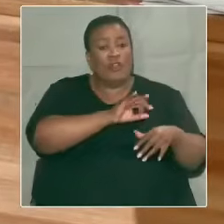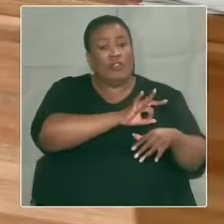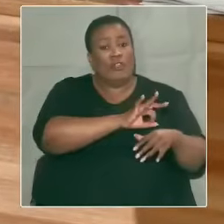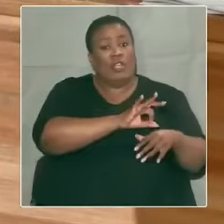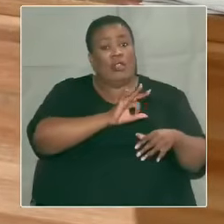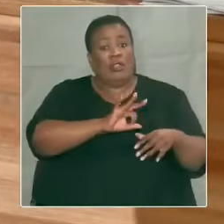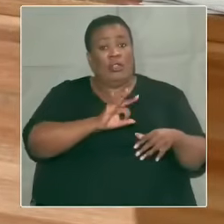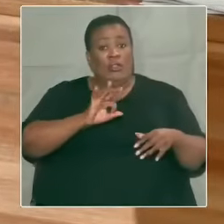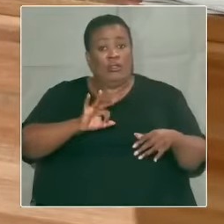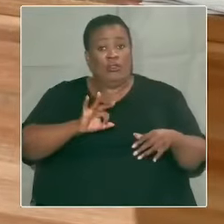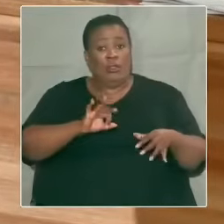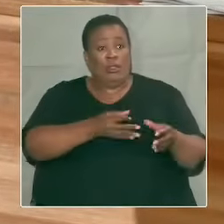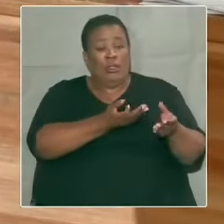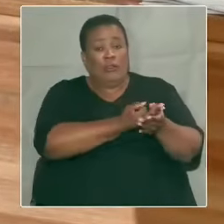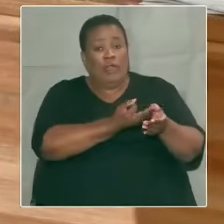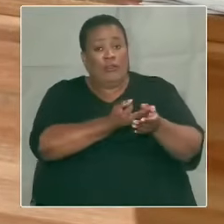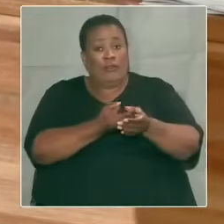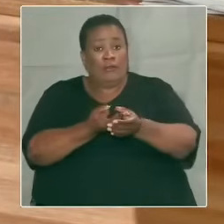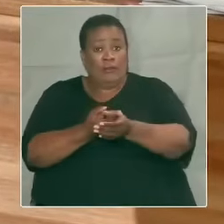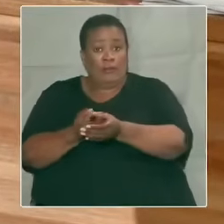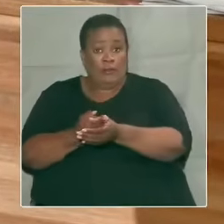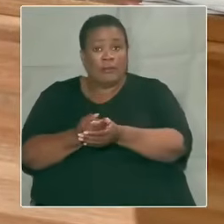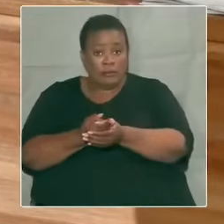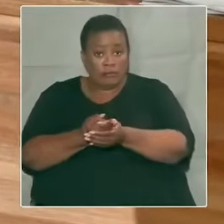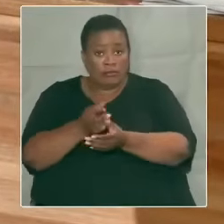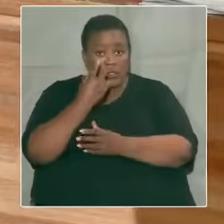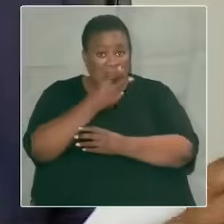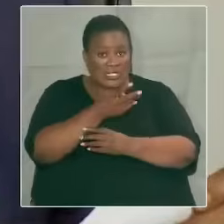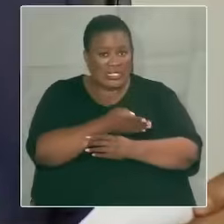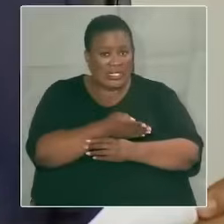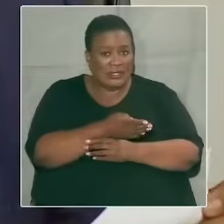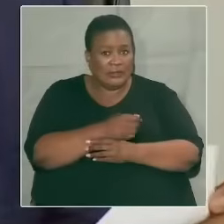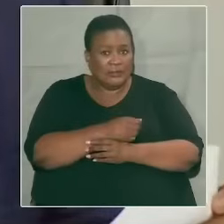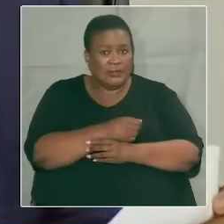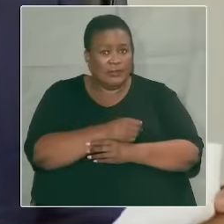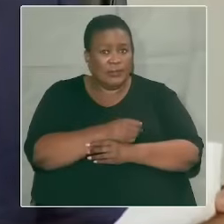dockets. You see that?